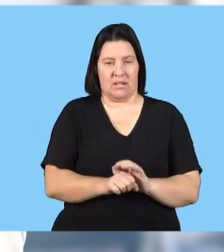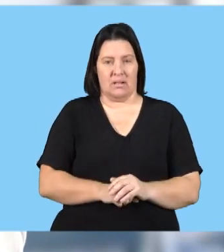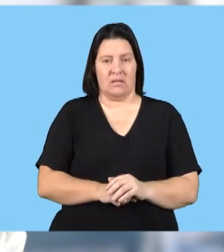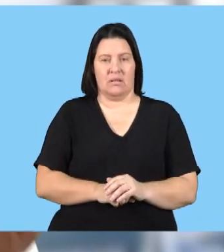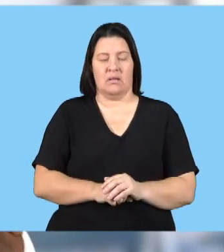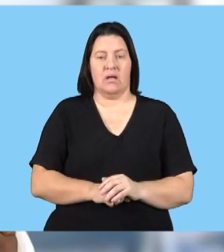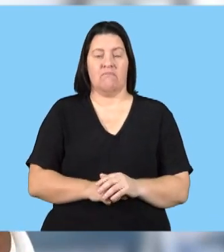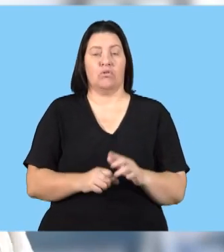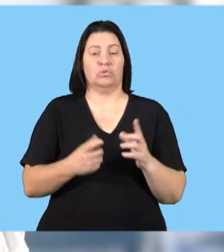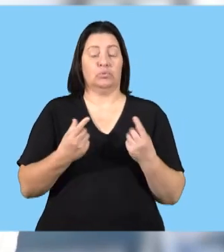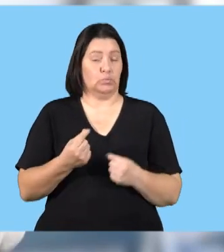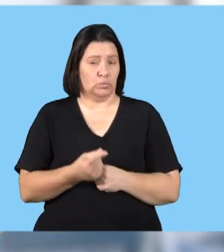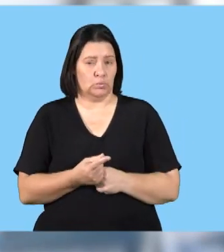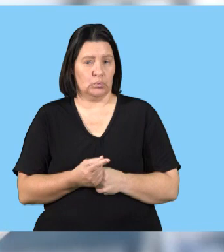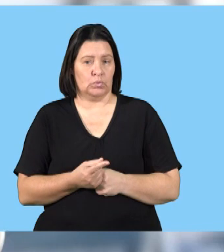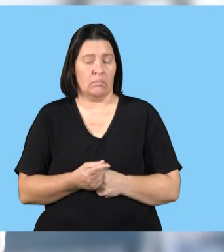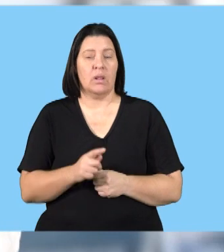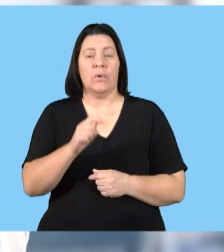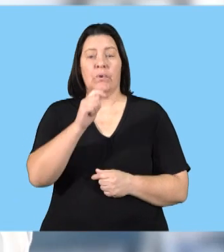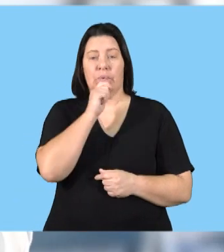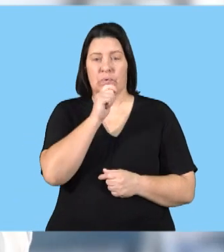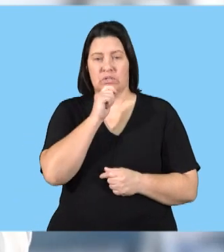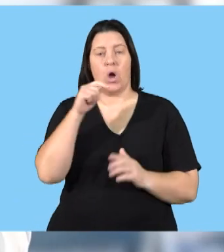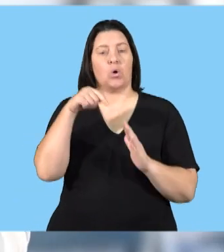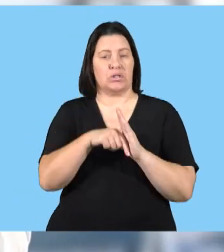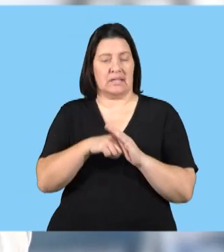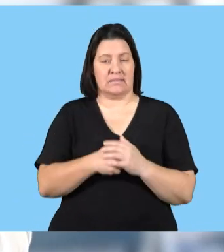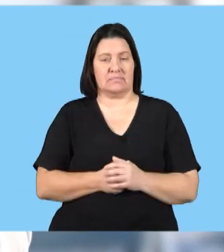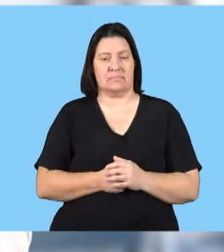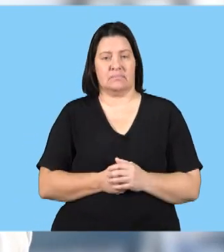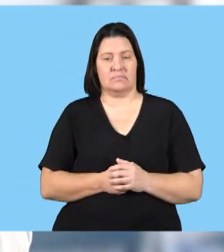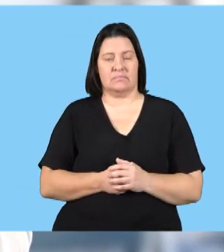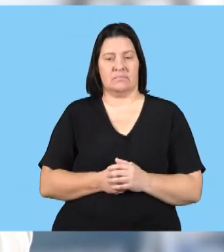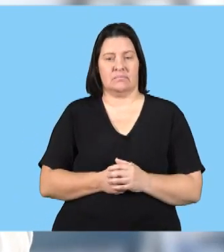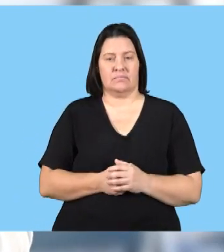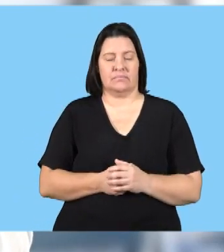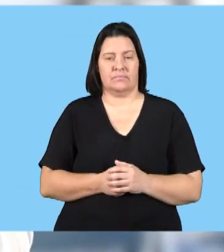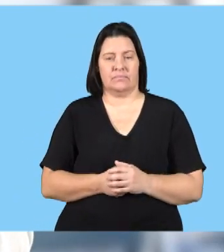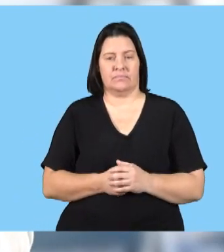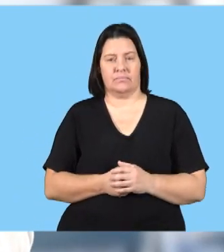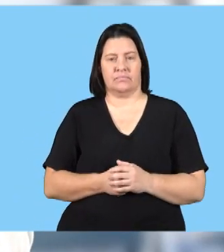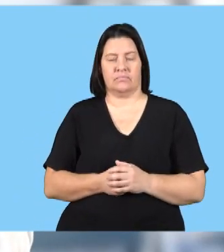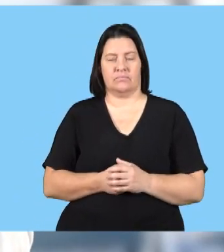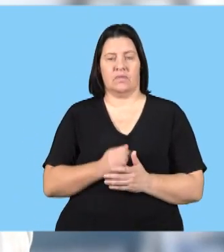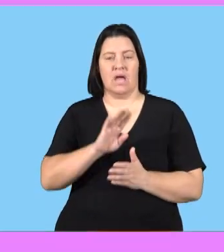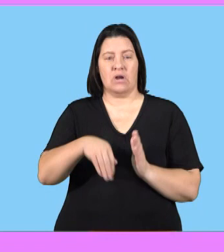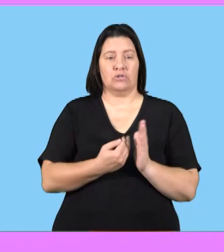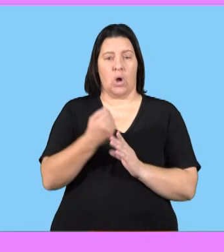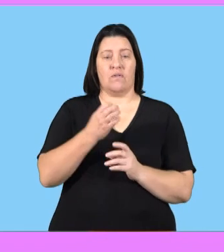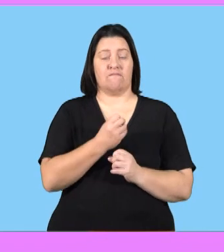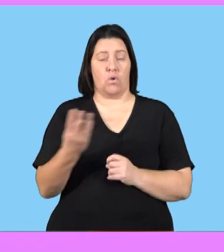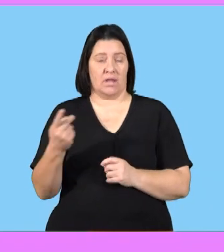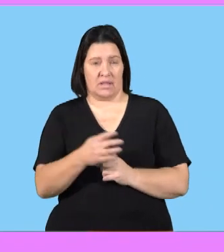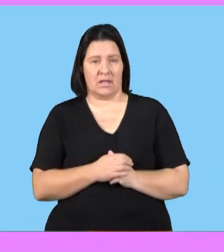but basically as we are doing it, we will be using the contexts. Okay, round down the